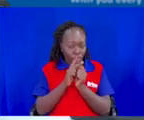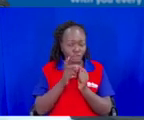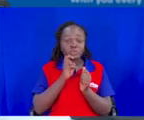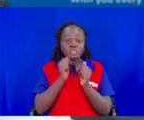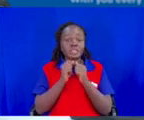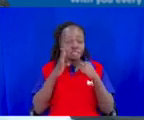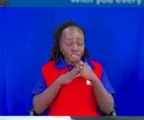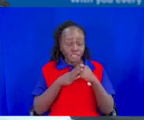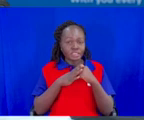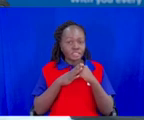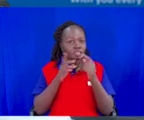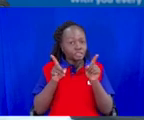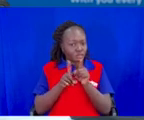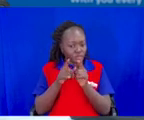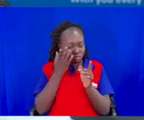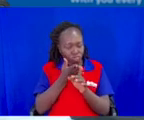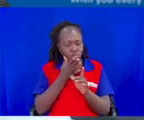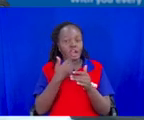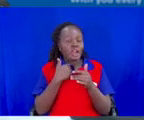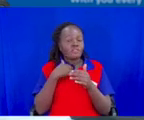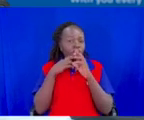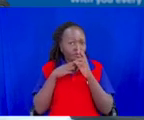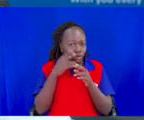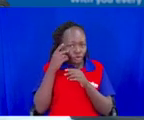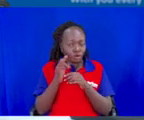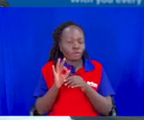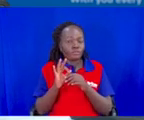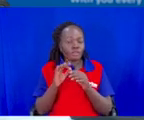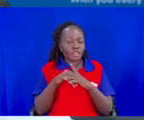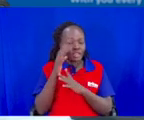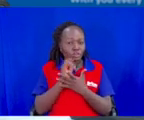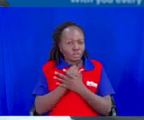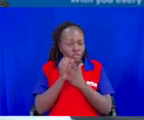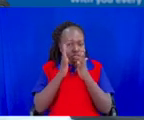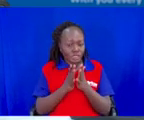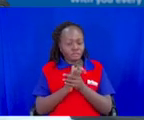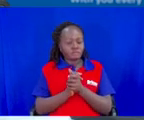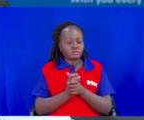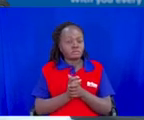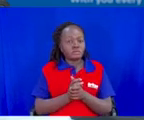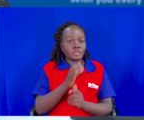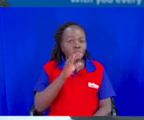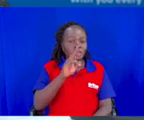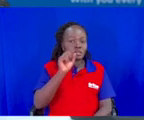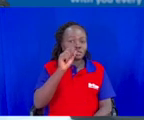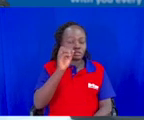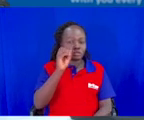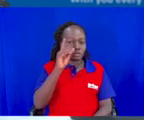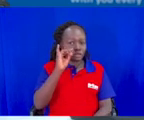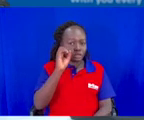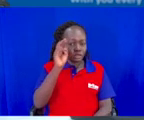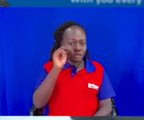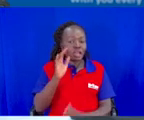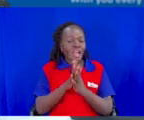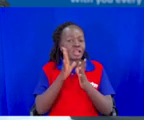2019, including the reports of the external auditors, custodian, and